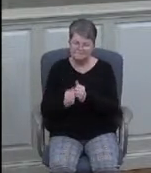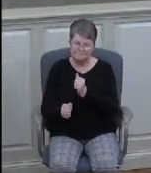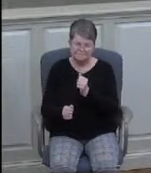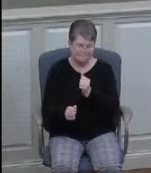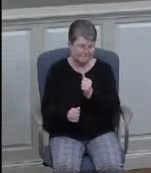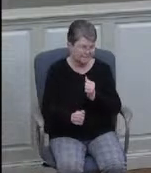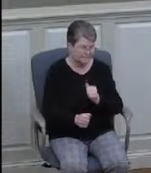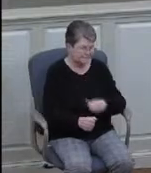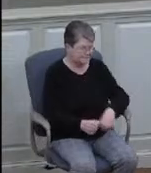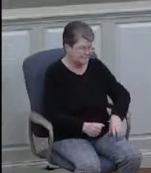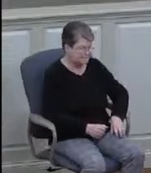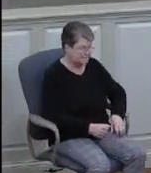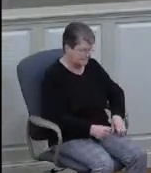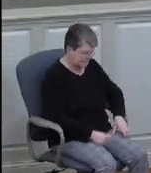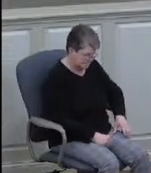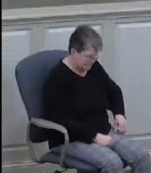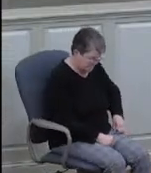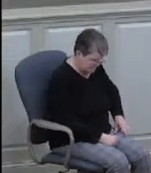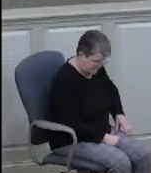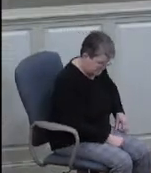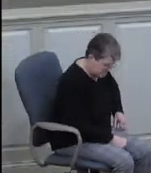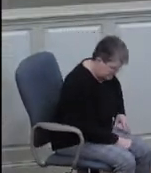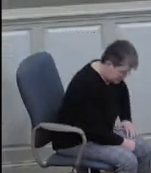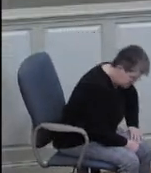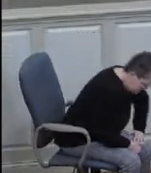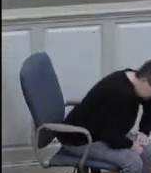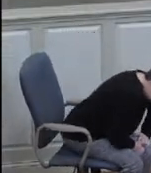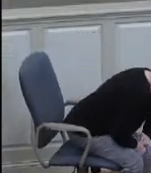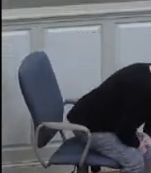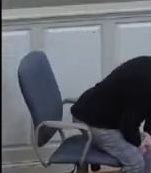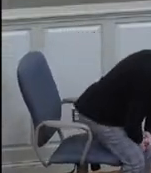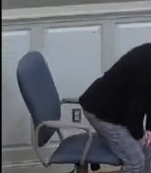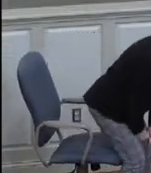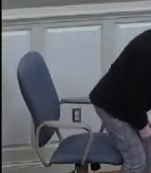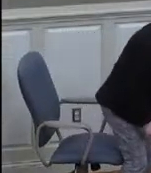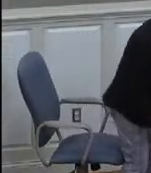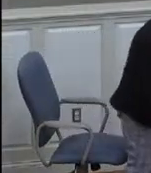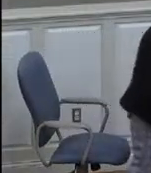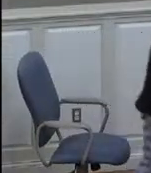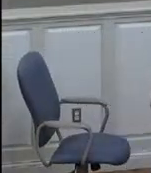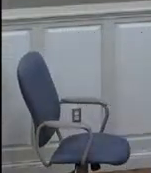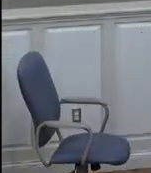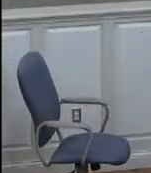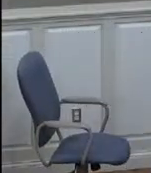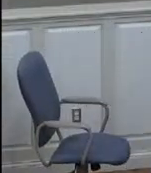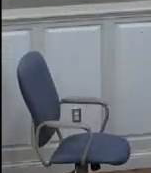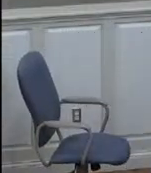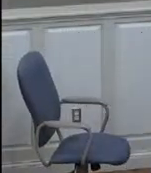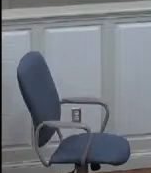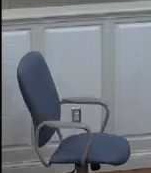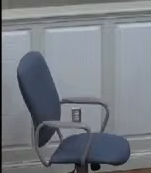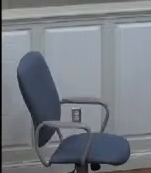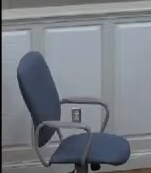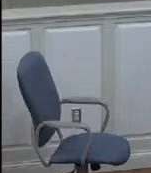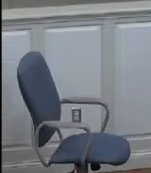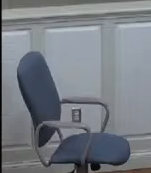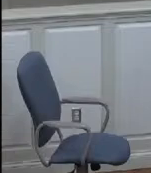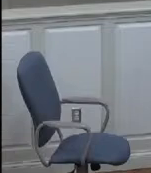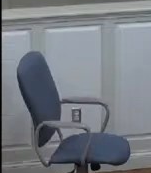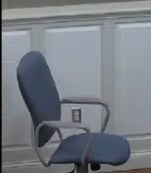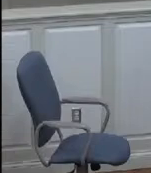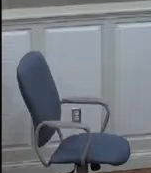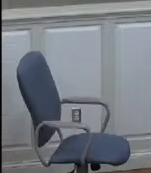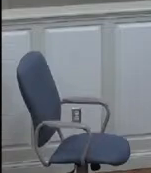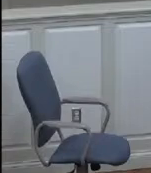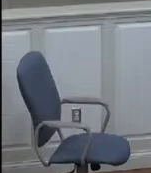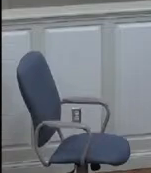And Commissioner Holland, you keep doing it that well, then you will find yourself doing it every time. Sitting there pointing at me, I'm like, okay,